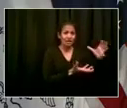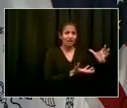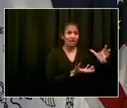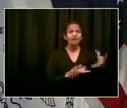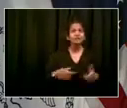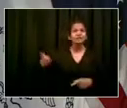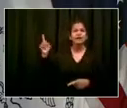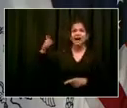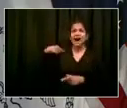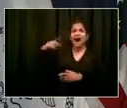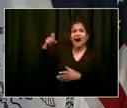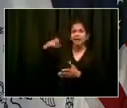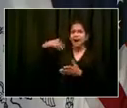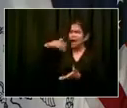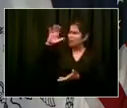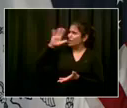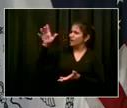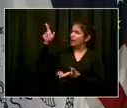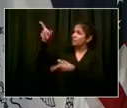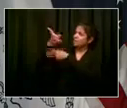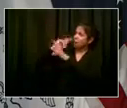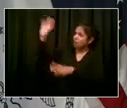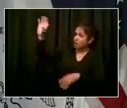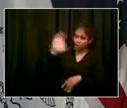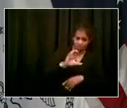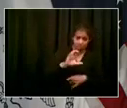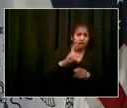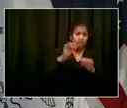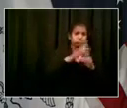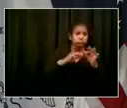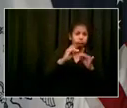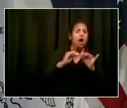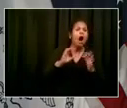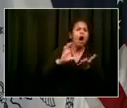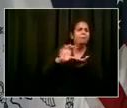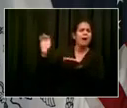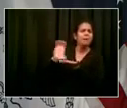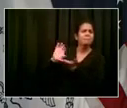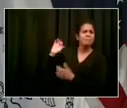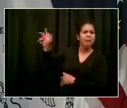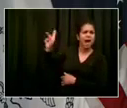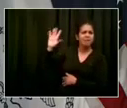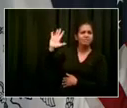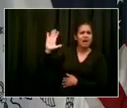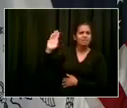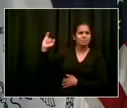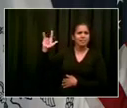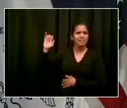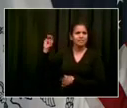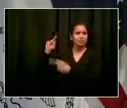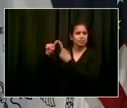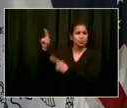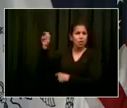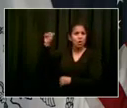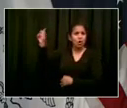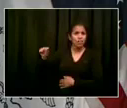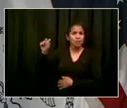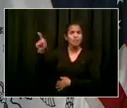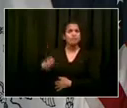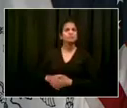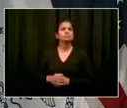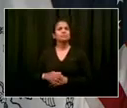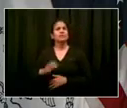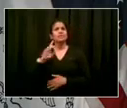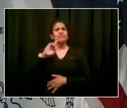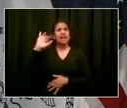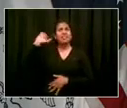effect on the immediate financial reality in New York City, but it's going to have a huge effect on our ability to serve the people and restart